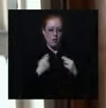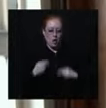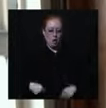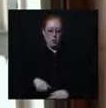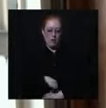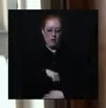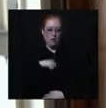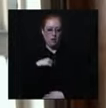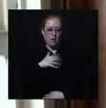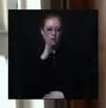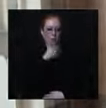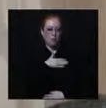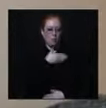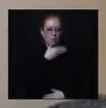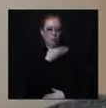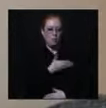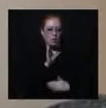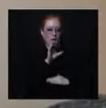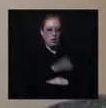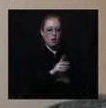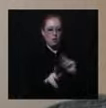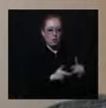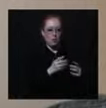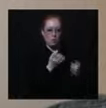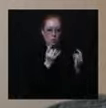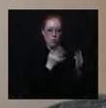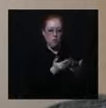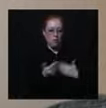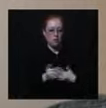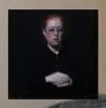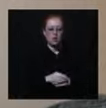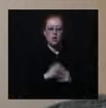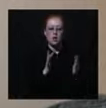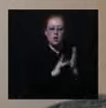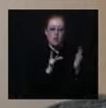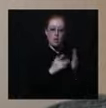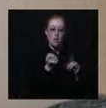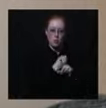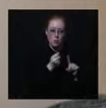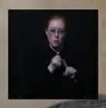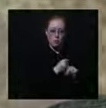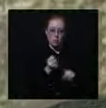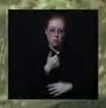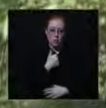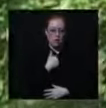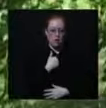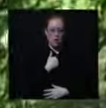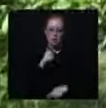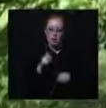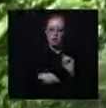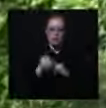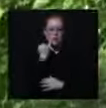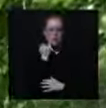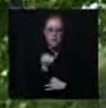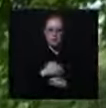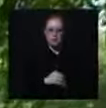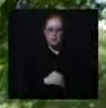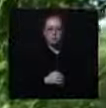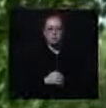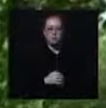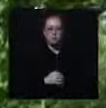that they would be willing to put somebody through that. Abuse that they were subjected to was just unimaginable. For more than